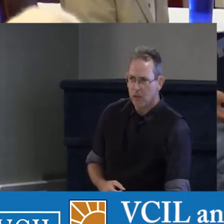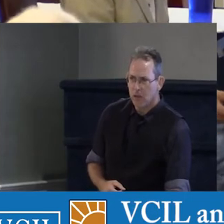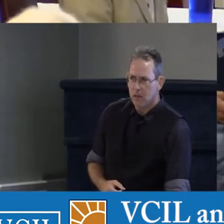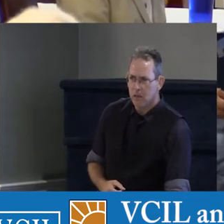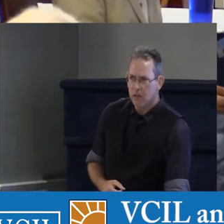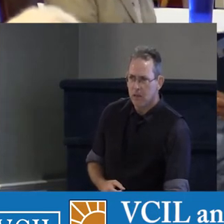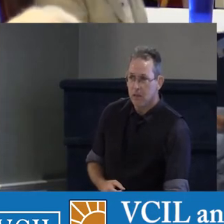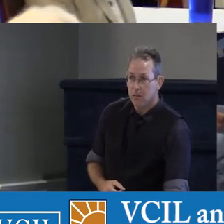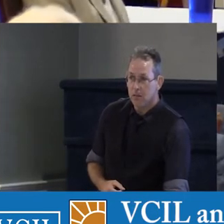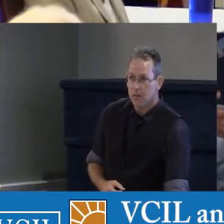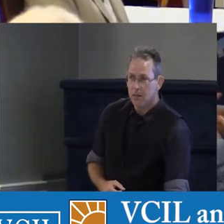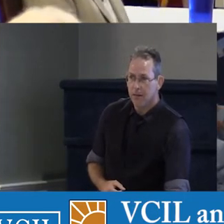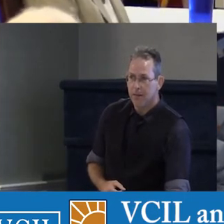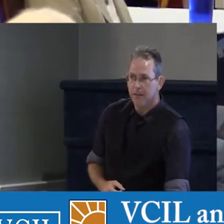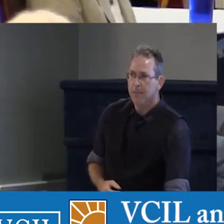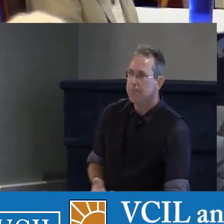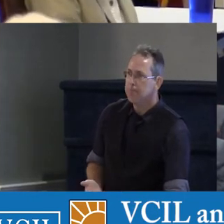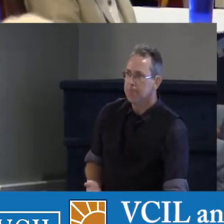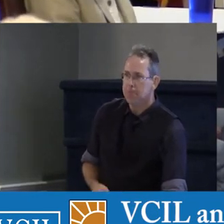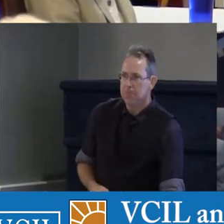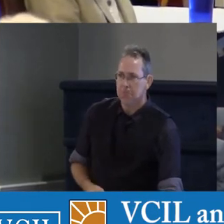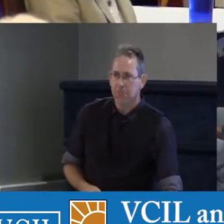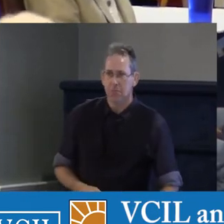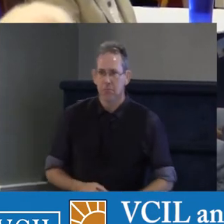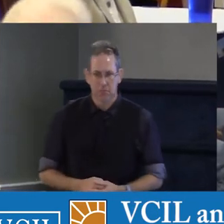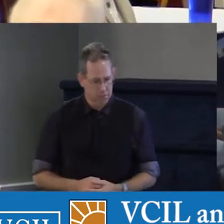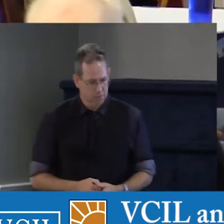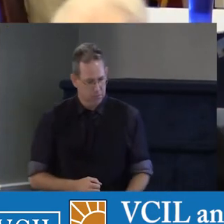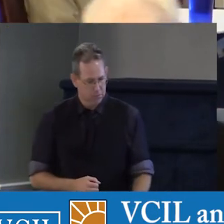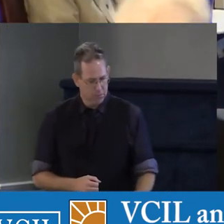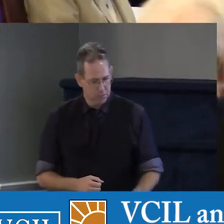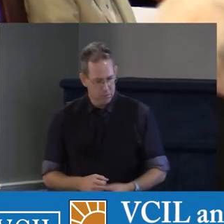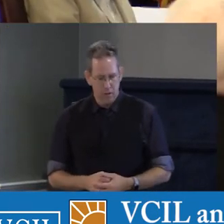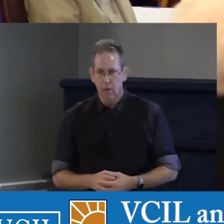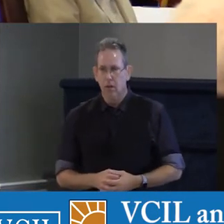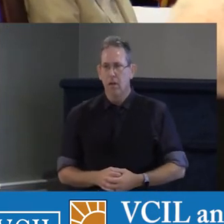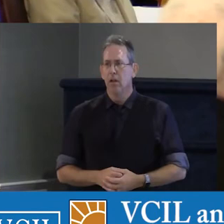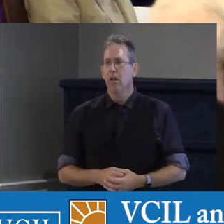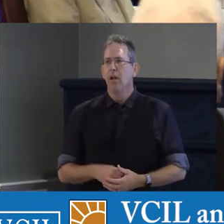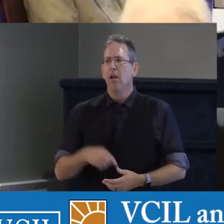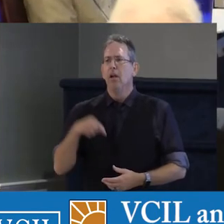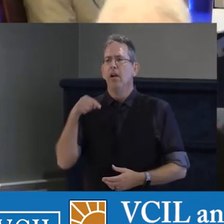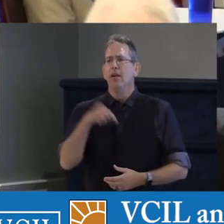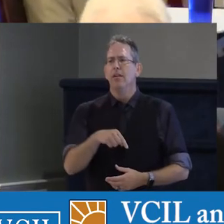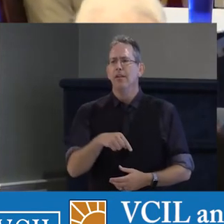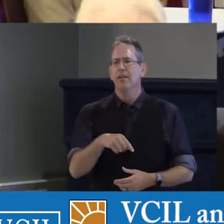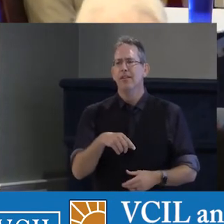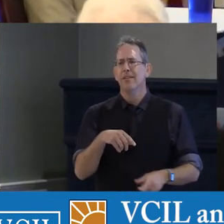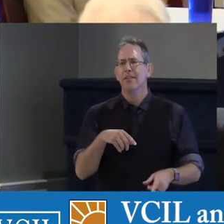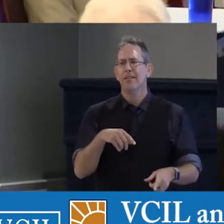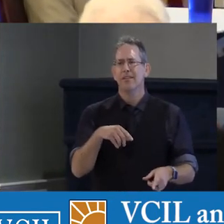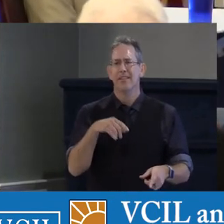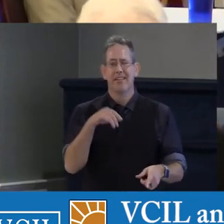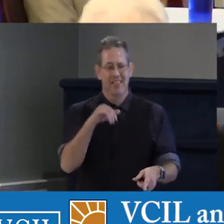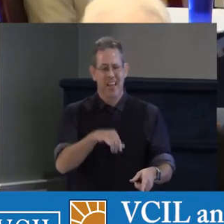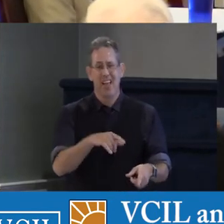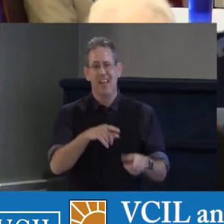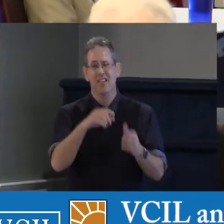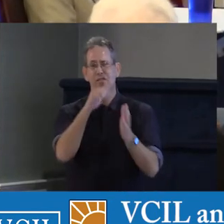This is another one that maybe wasn't written specifically as a disability song, but I